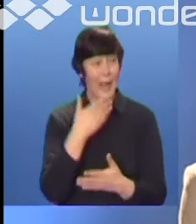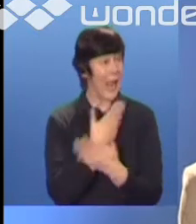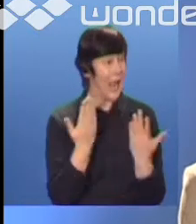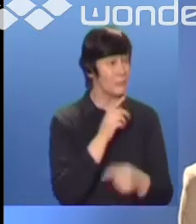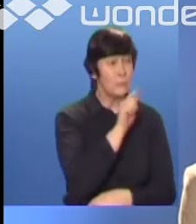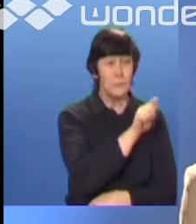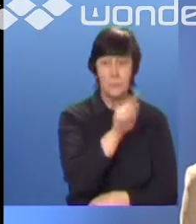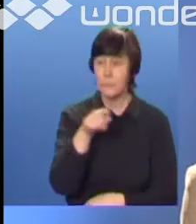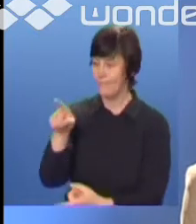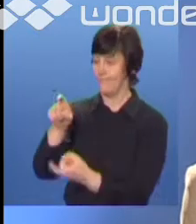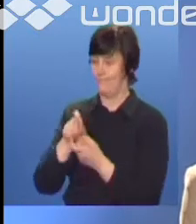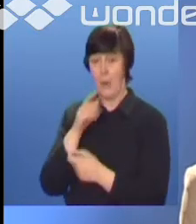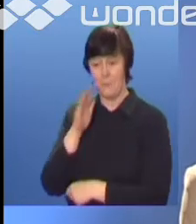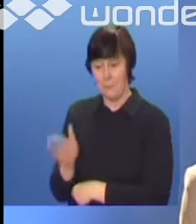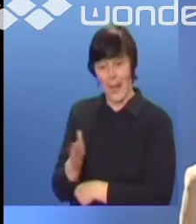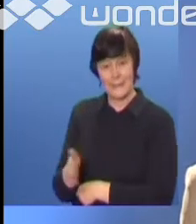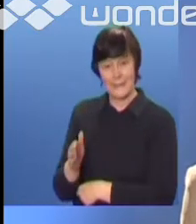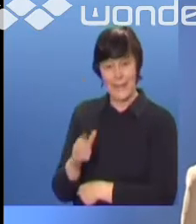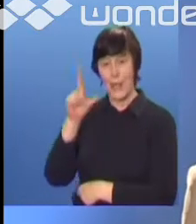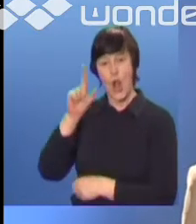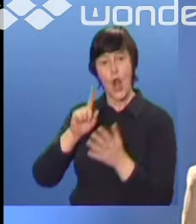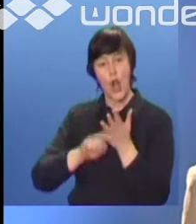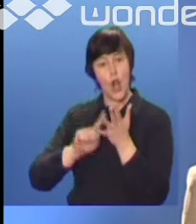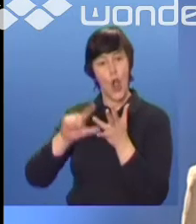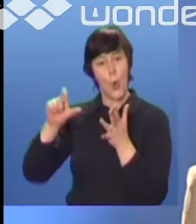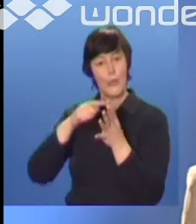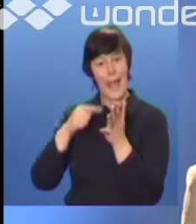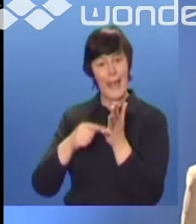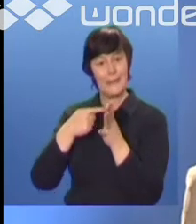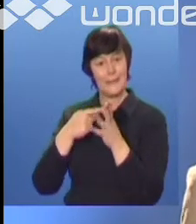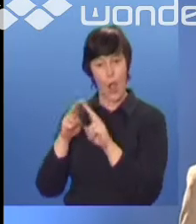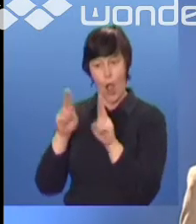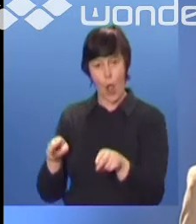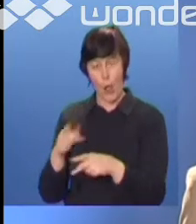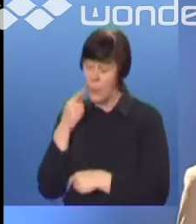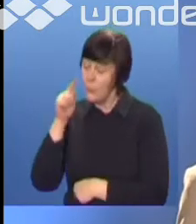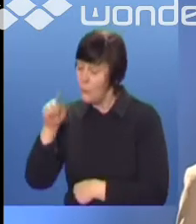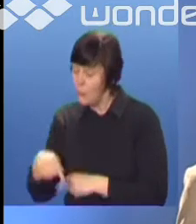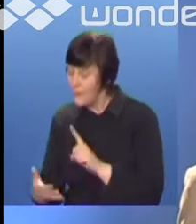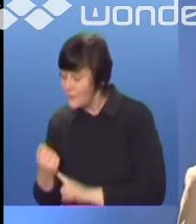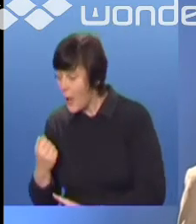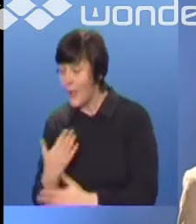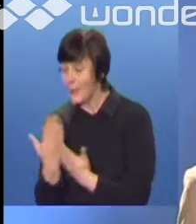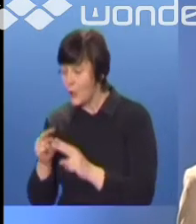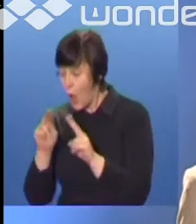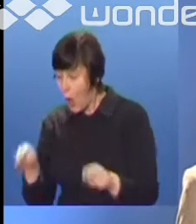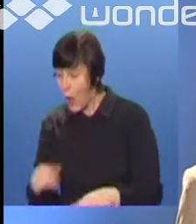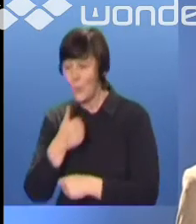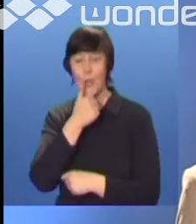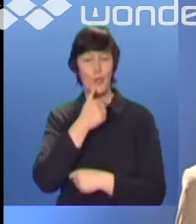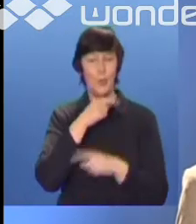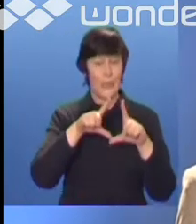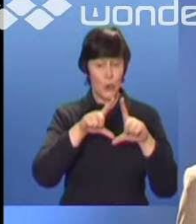you can pick up Locata Home from many local places and bid using your preferred method of either coupon, telephone, text or